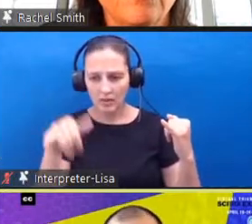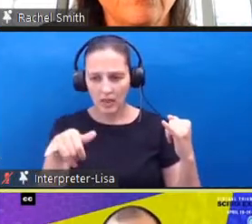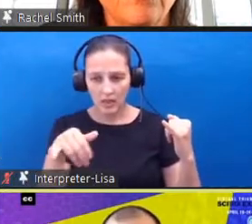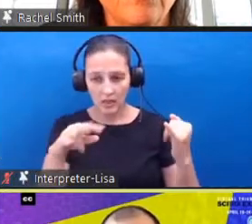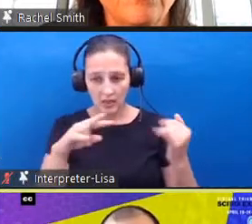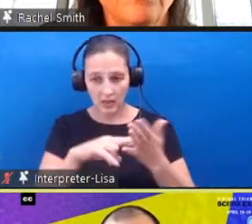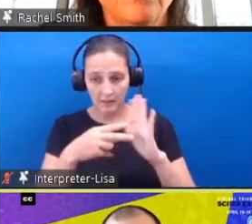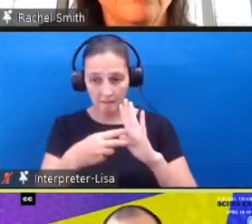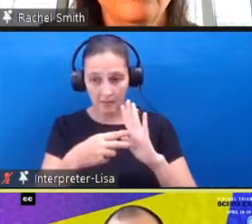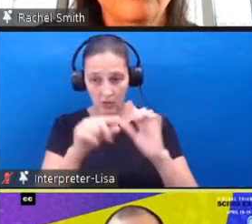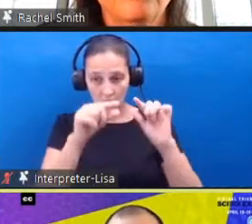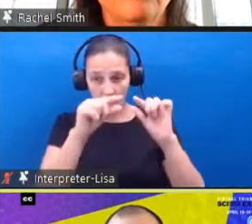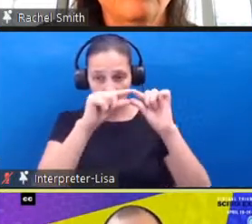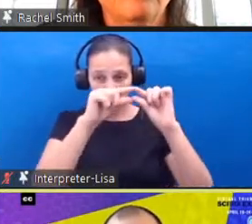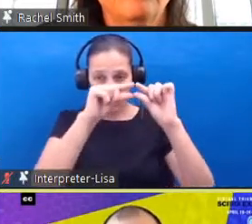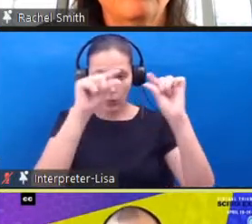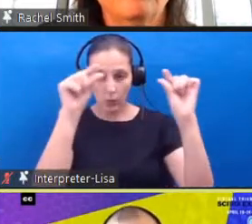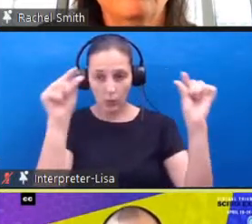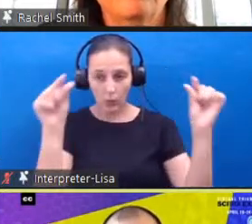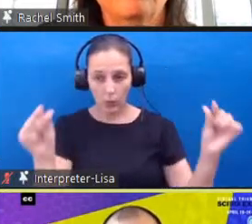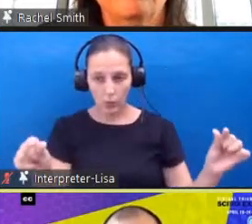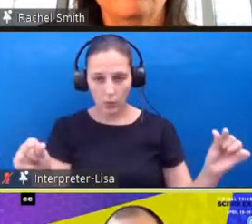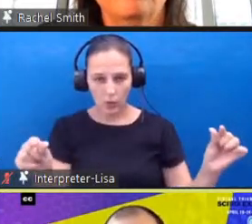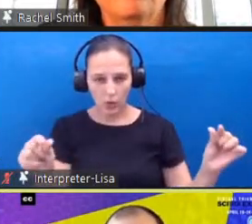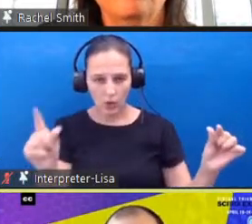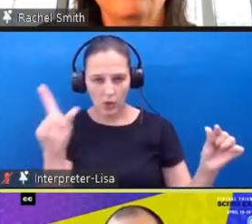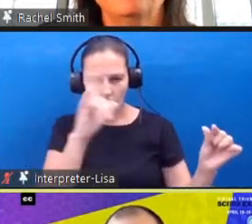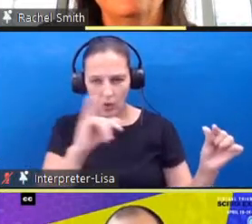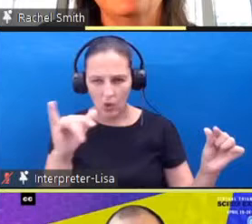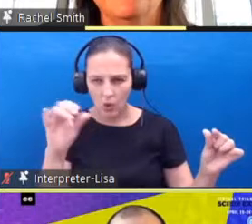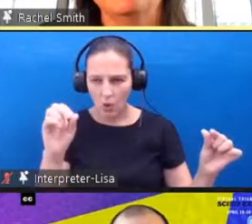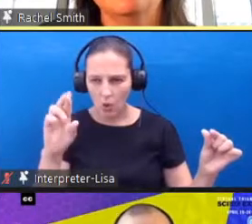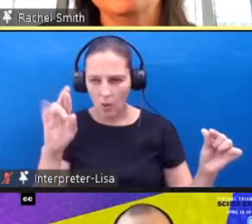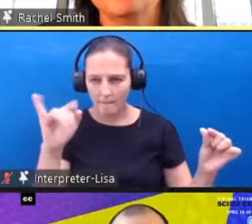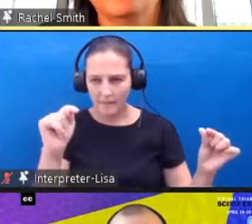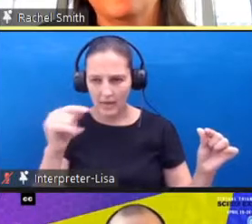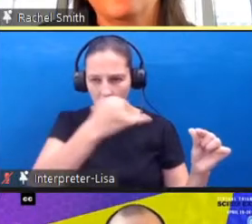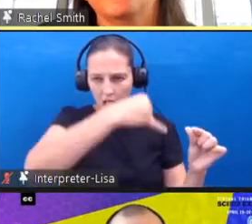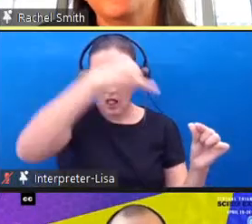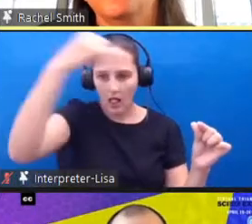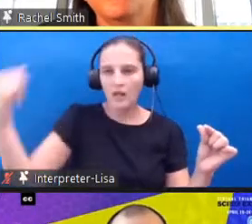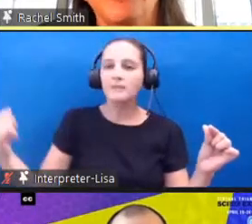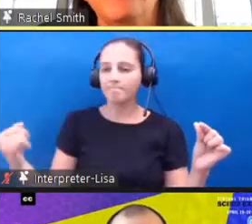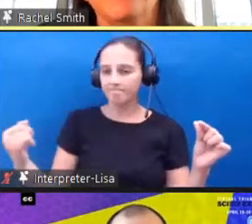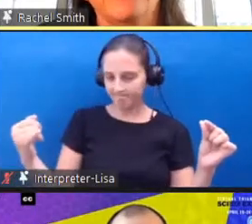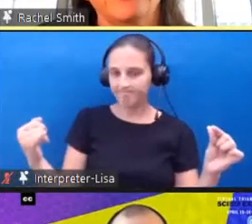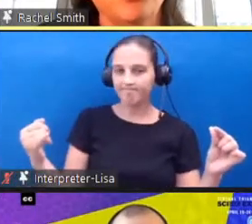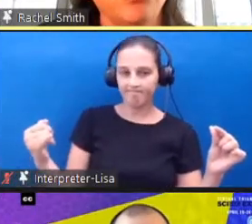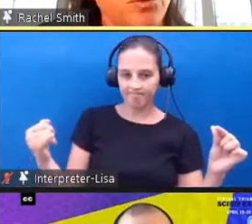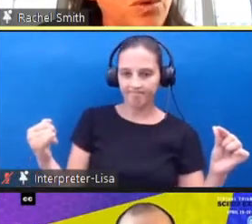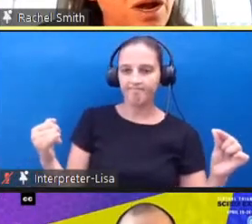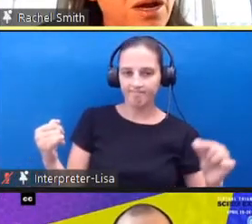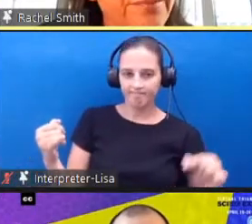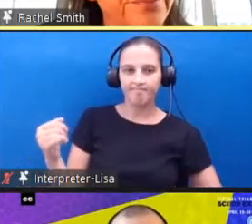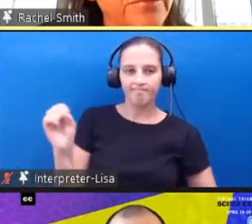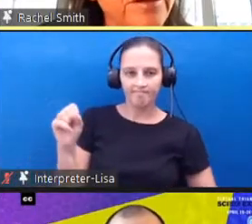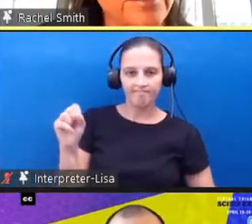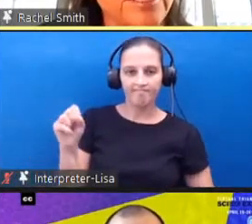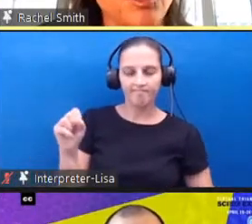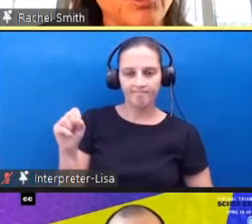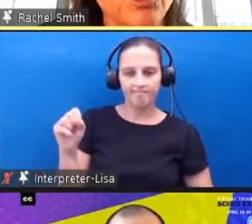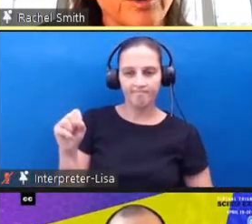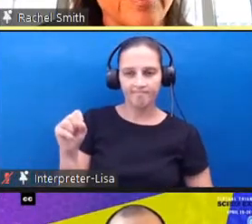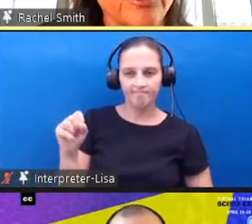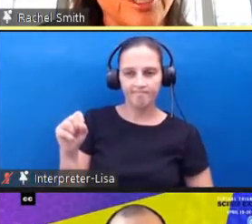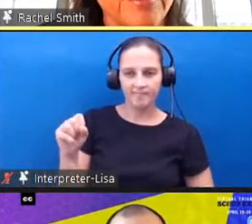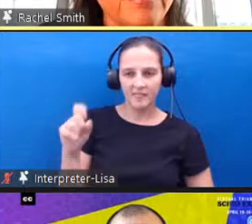to the haze, or it looks like there may be some orbit lines in the distance. I think he's probably referring to I think